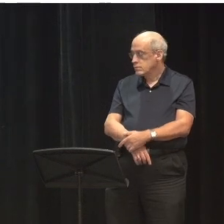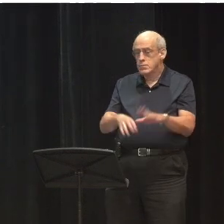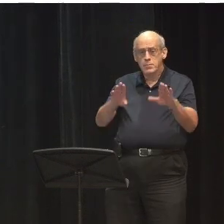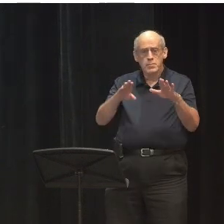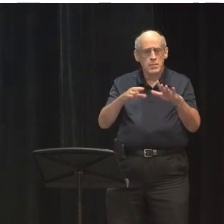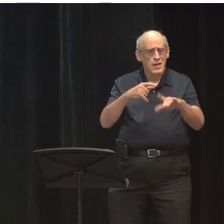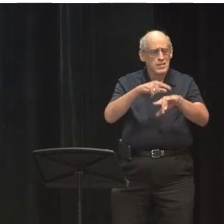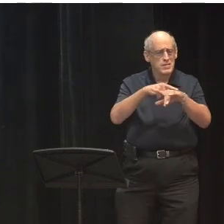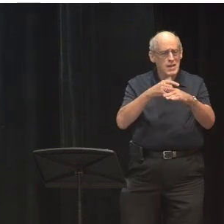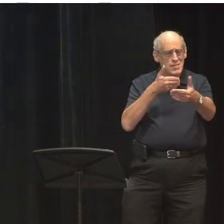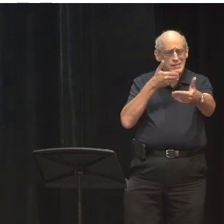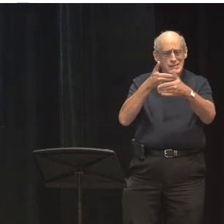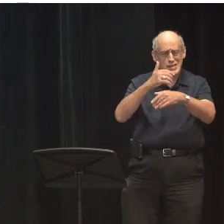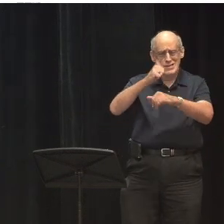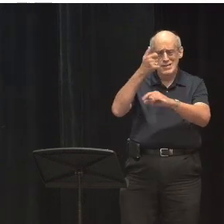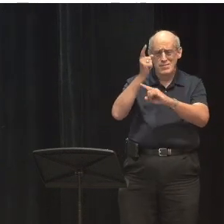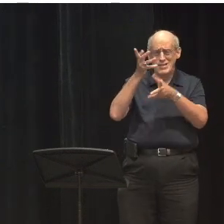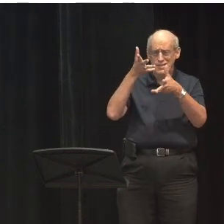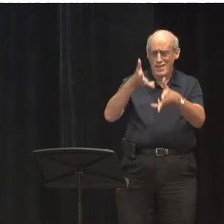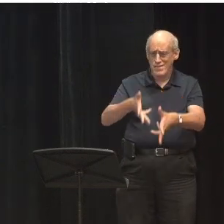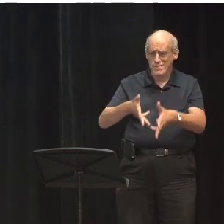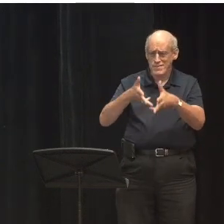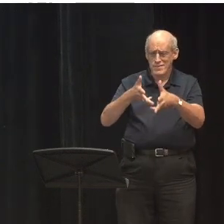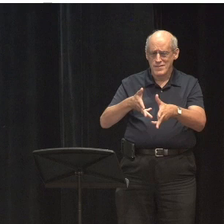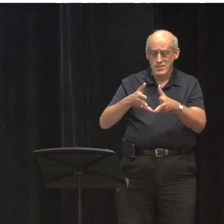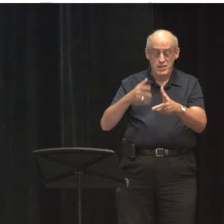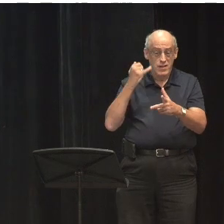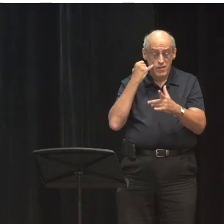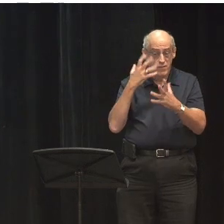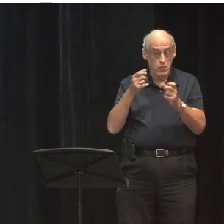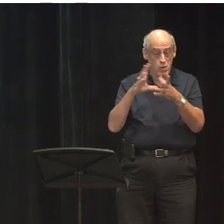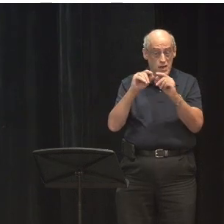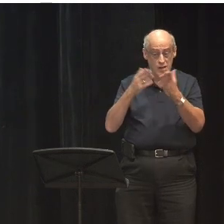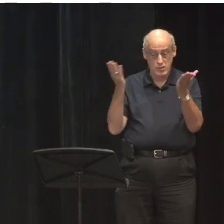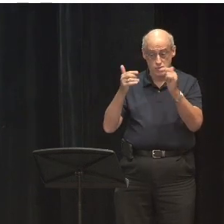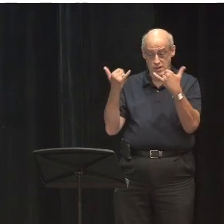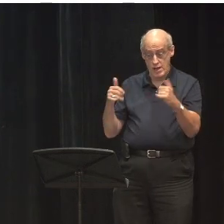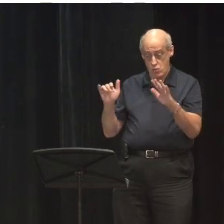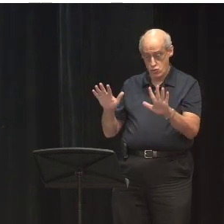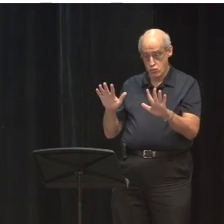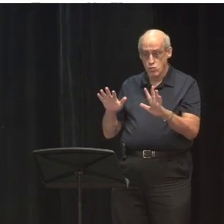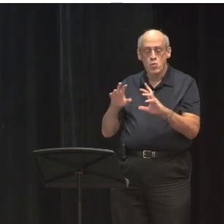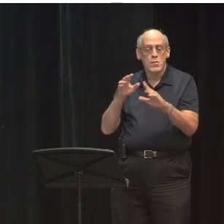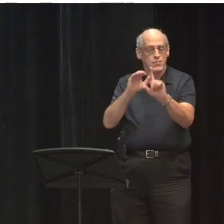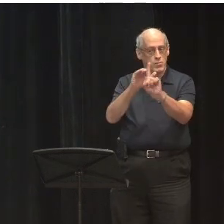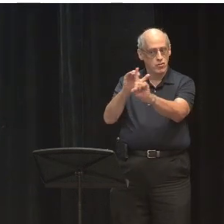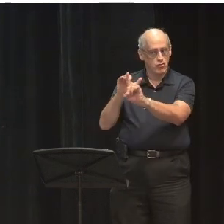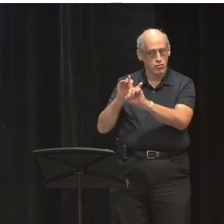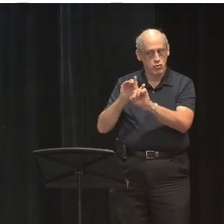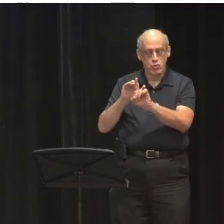So we have about 10 minutes left in this hearing to hear verbal comments, but want to remind you that